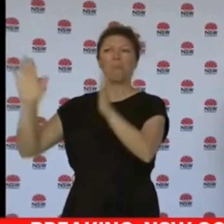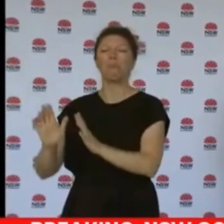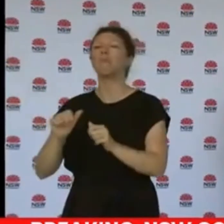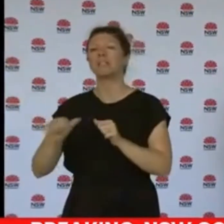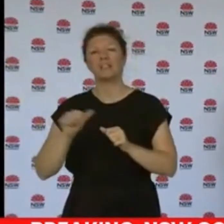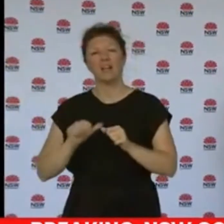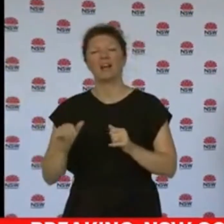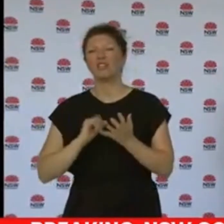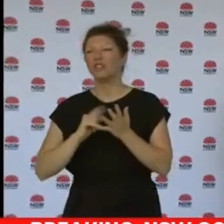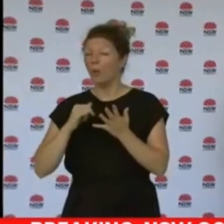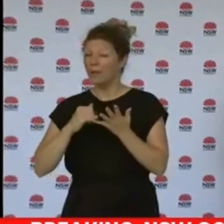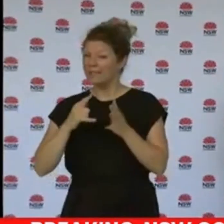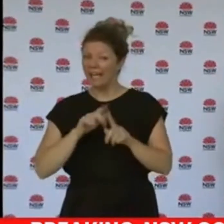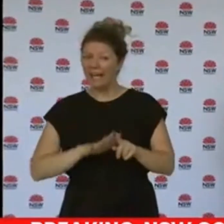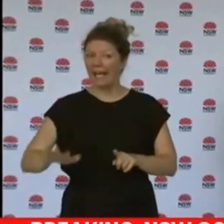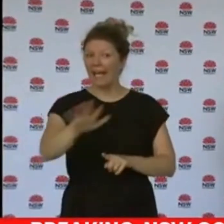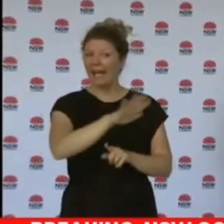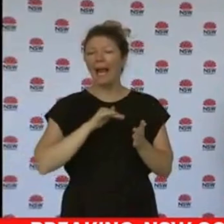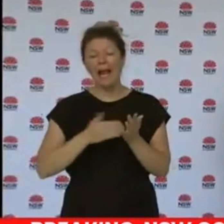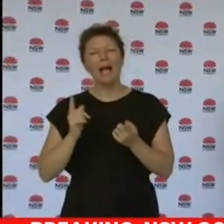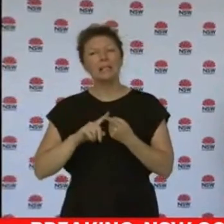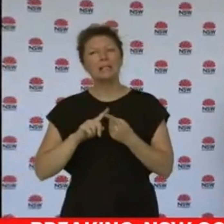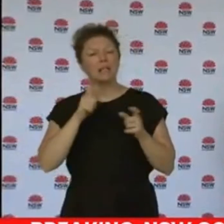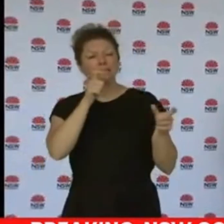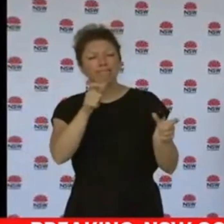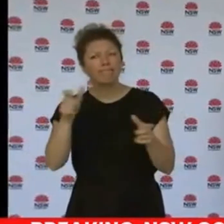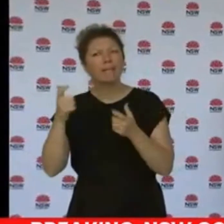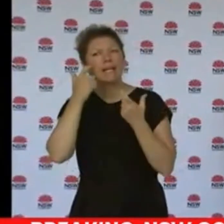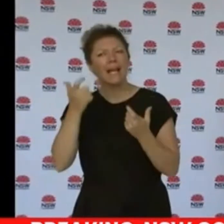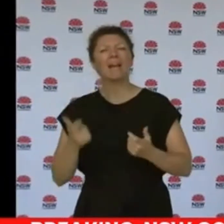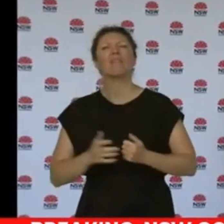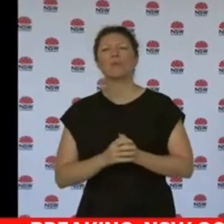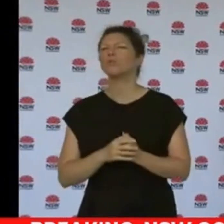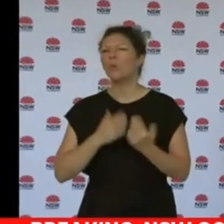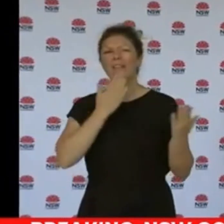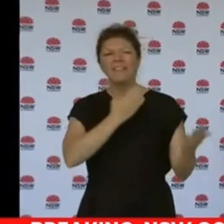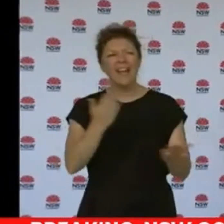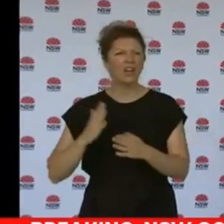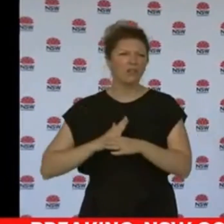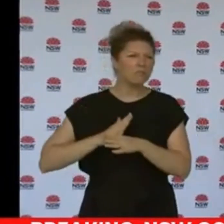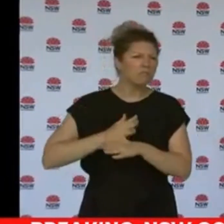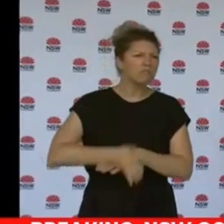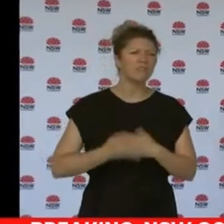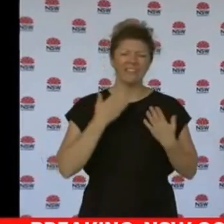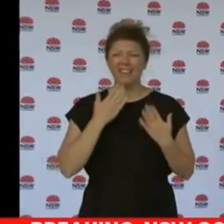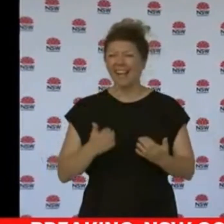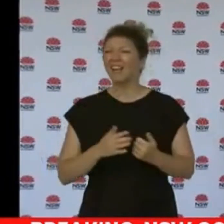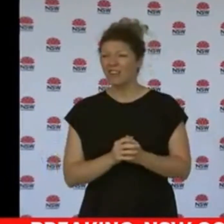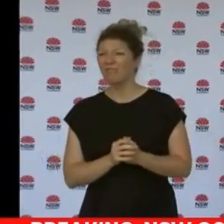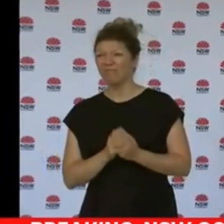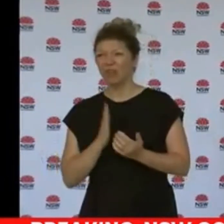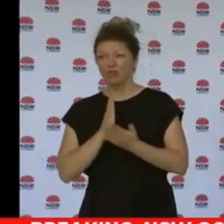that community transmission. So all of us remain on high alert, but I want to thank everybody for the work we're doing collectively because it's